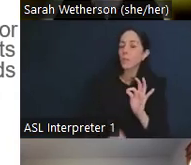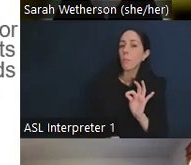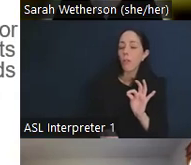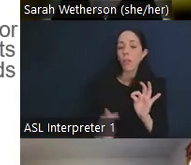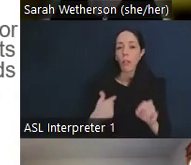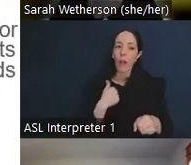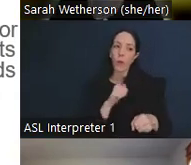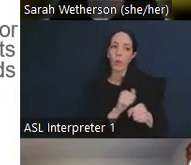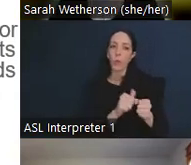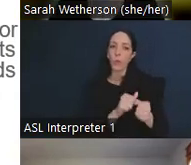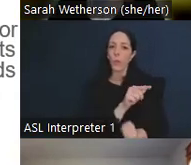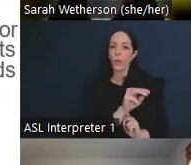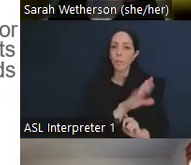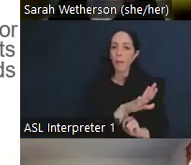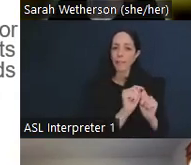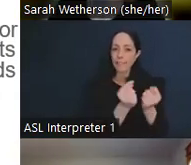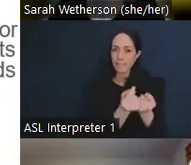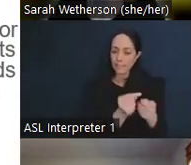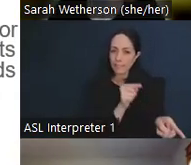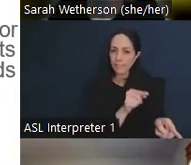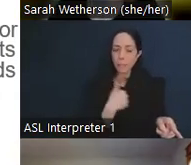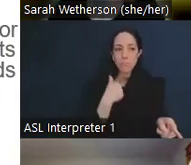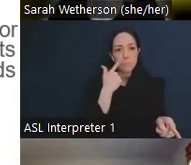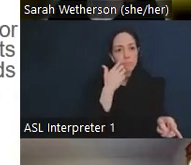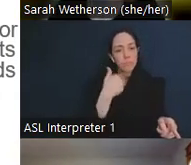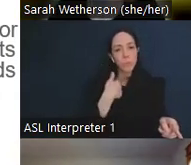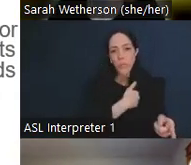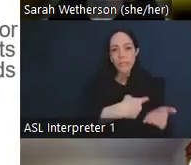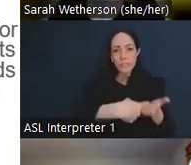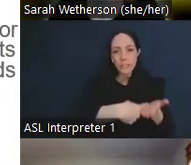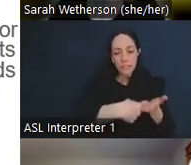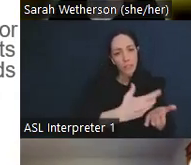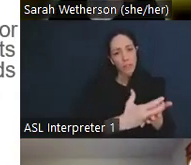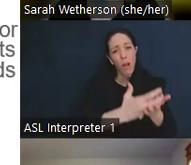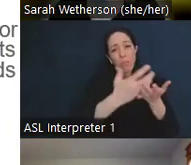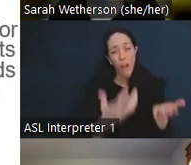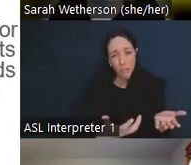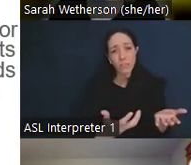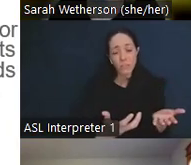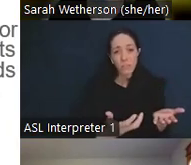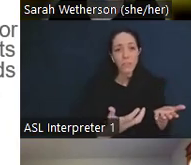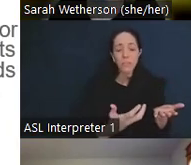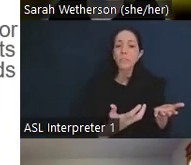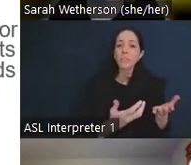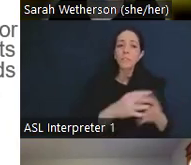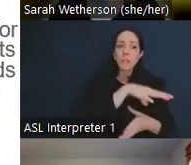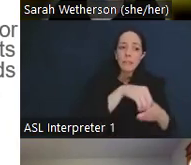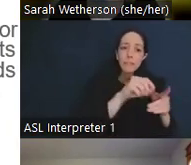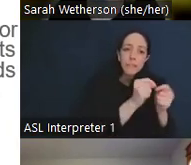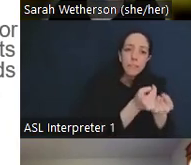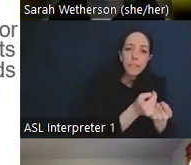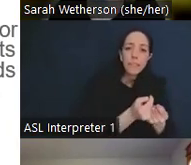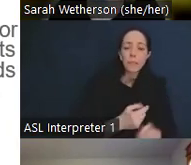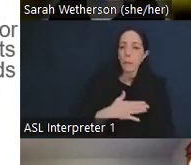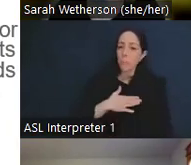team. I know it's discussed very much within that team, as well as my own ODHS 8PD